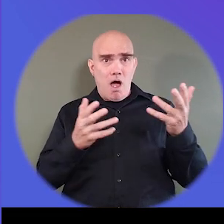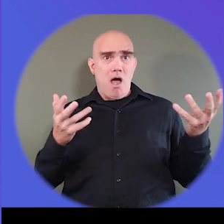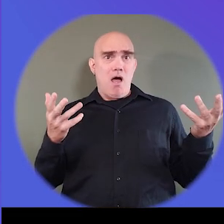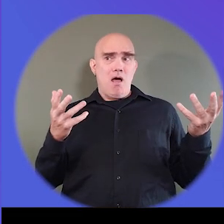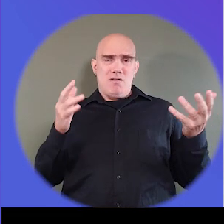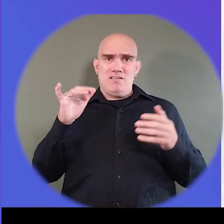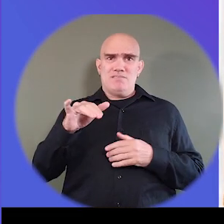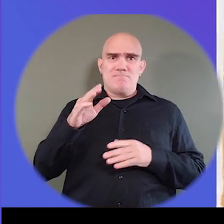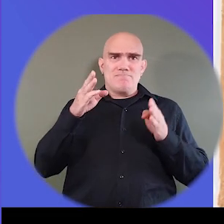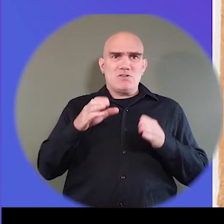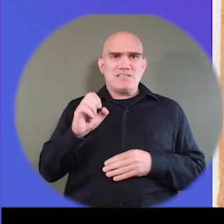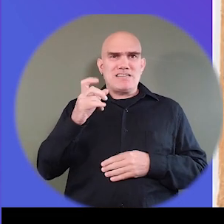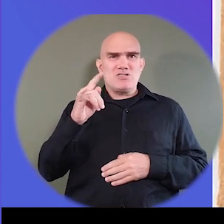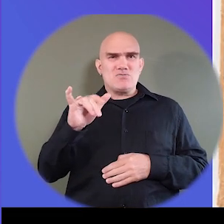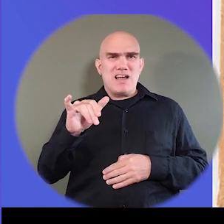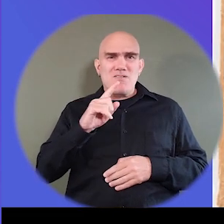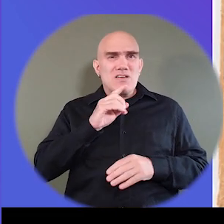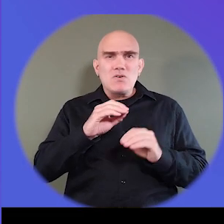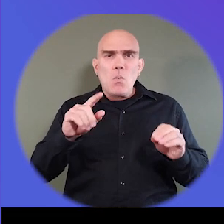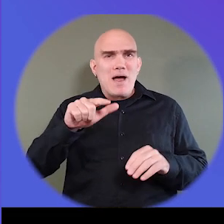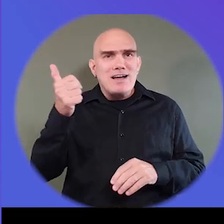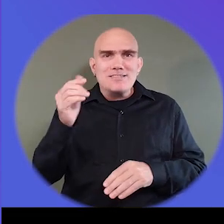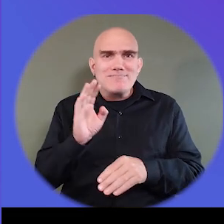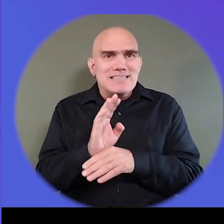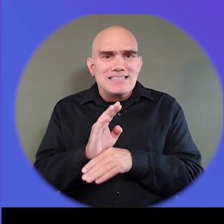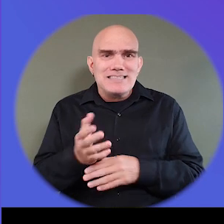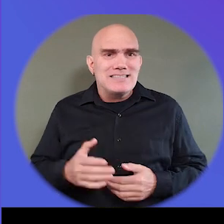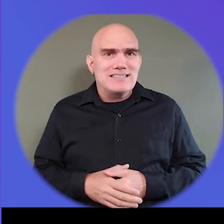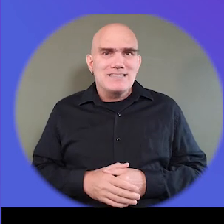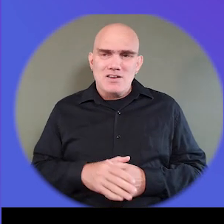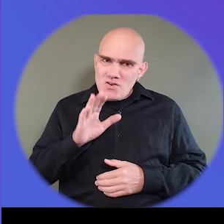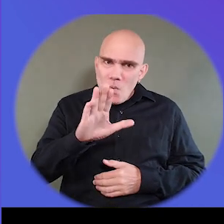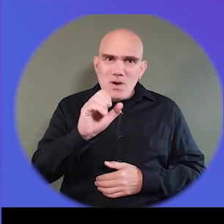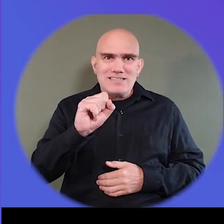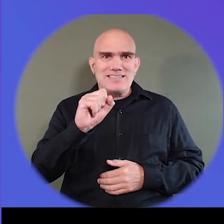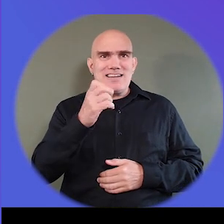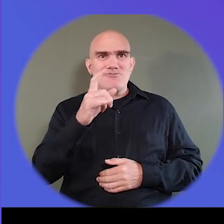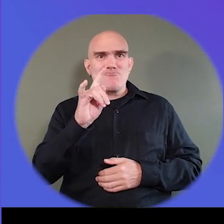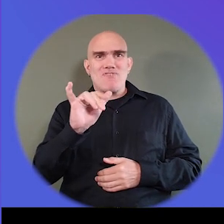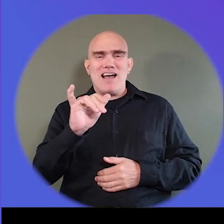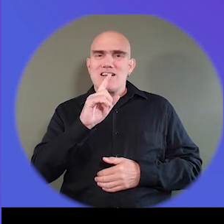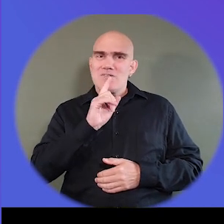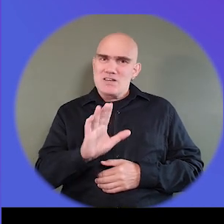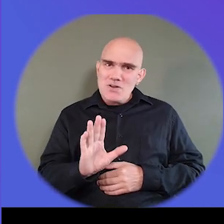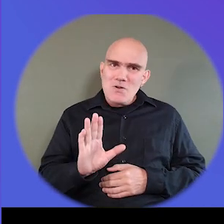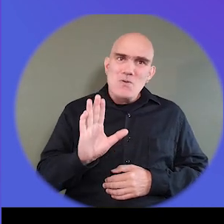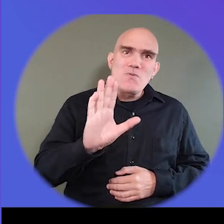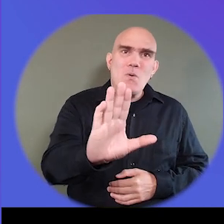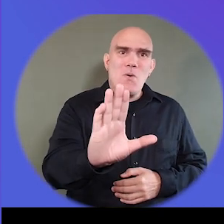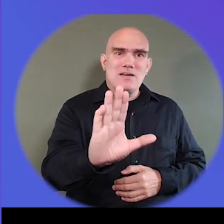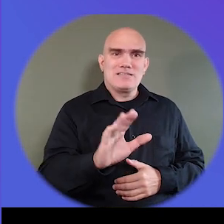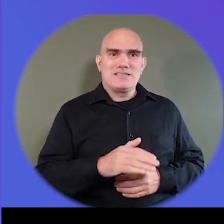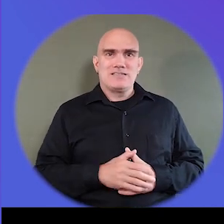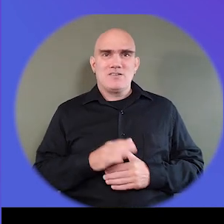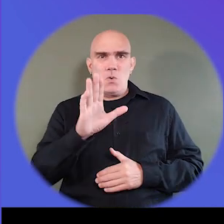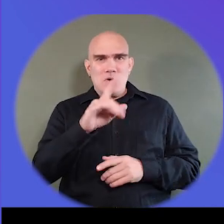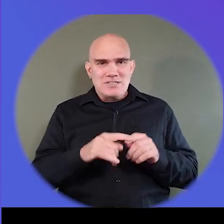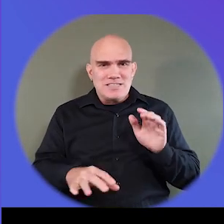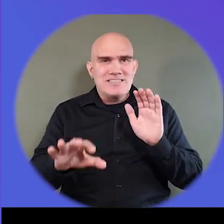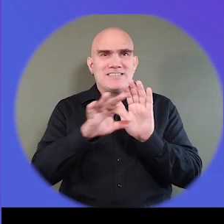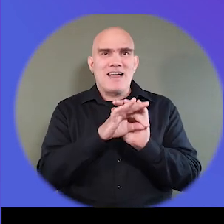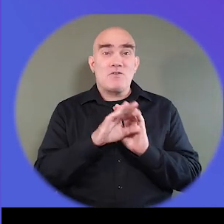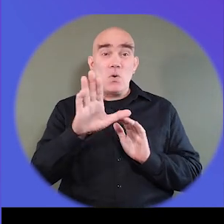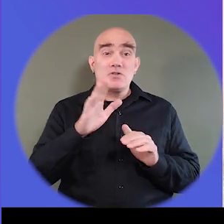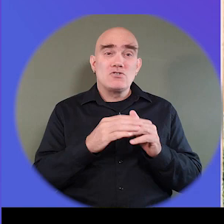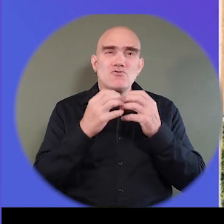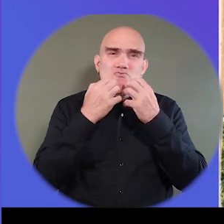person's sexuality is no one else's business. Your sexuality is yours alone. Yours to